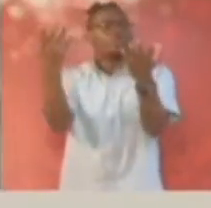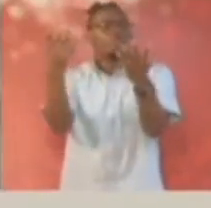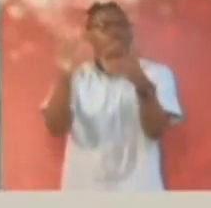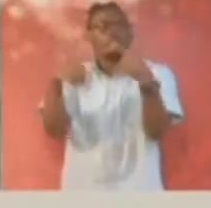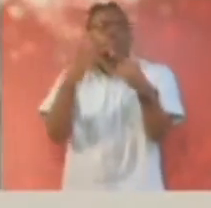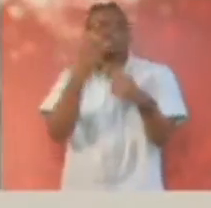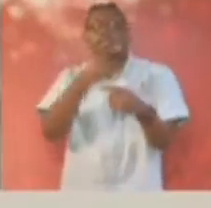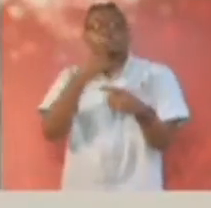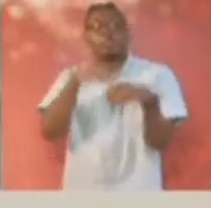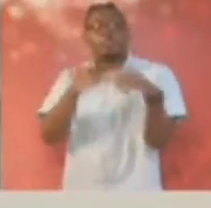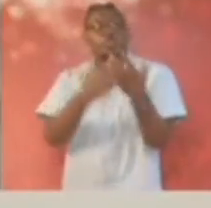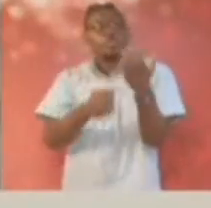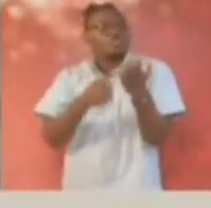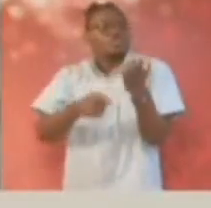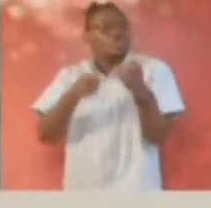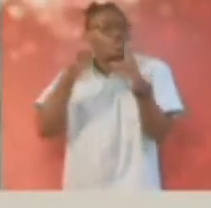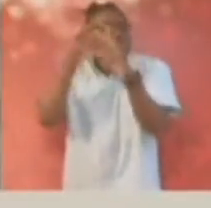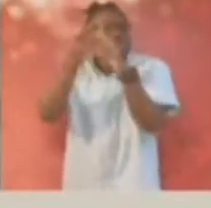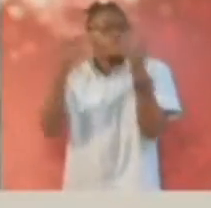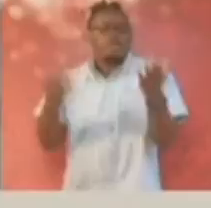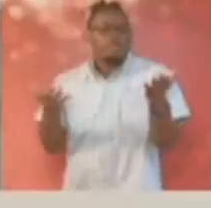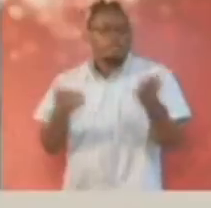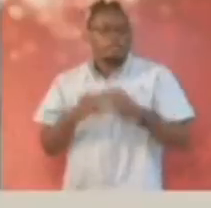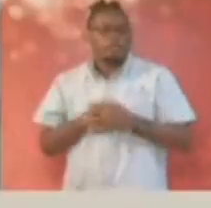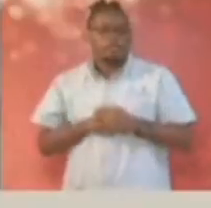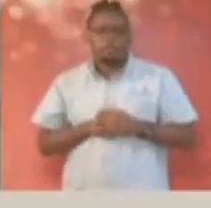particularly? In general, is to